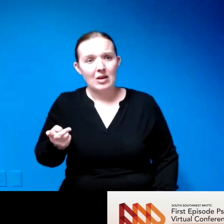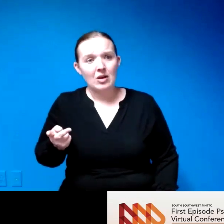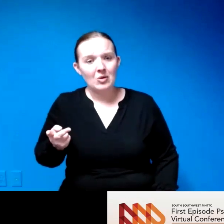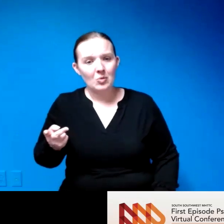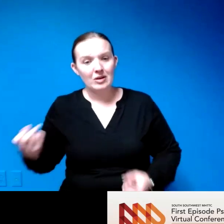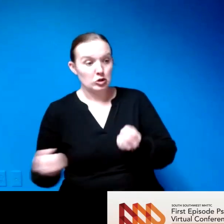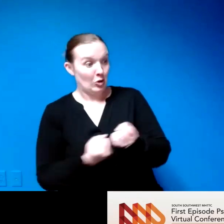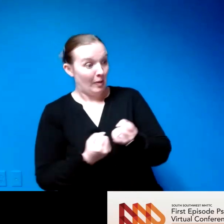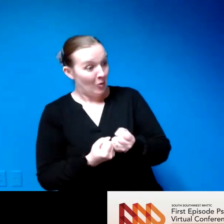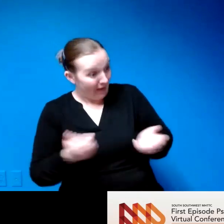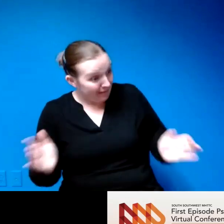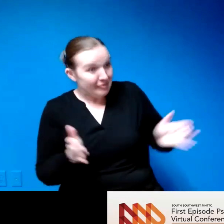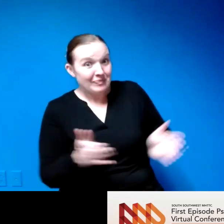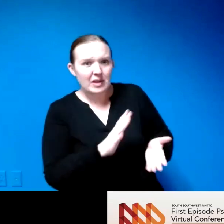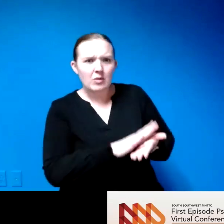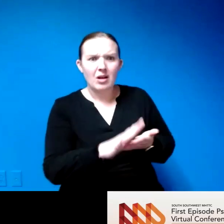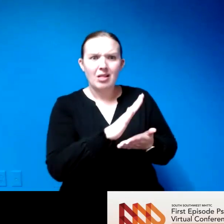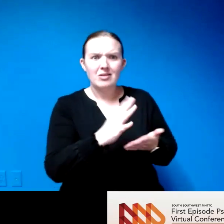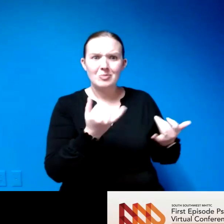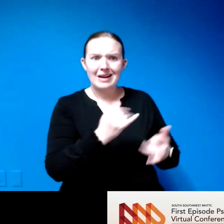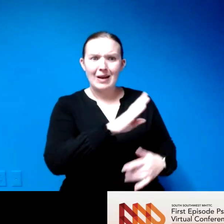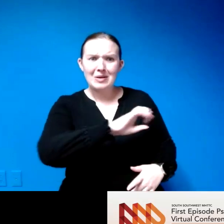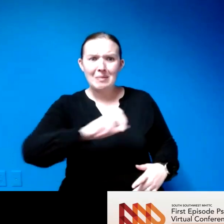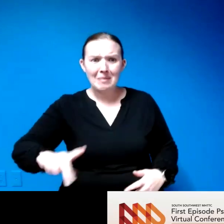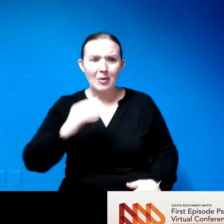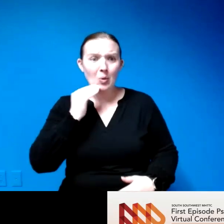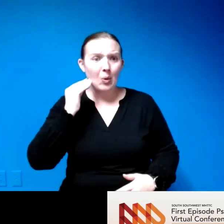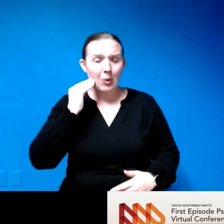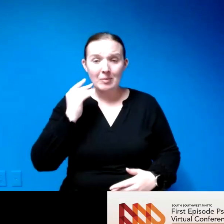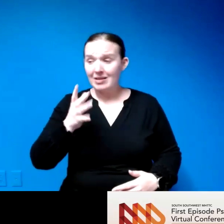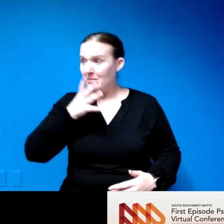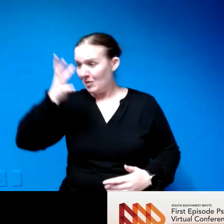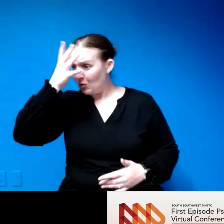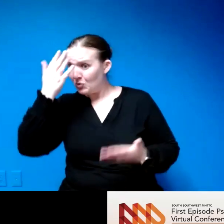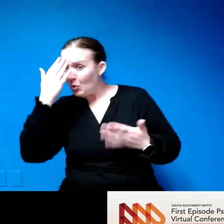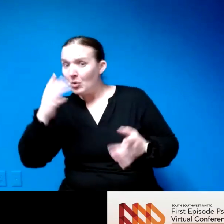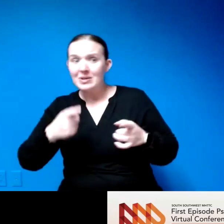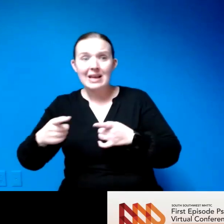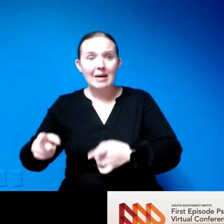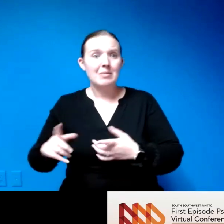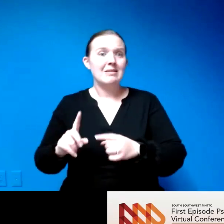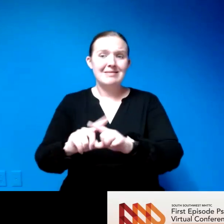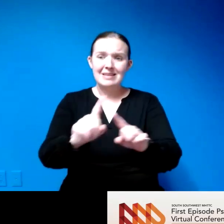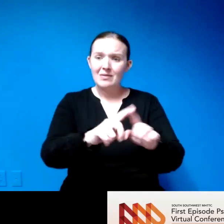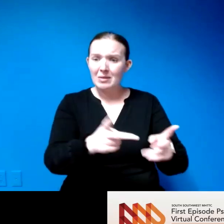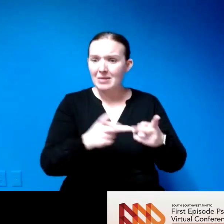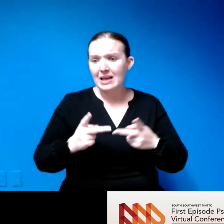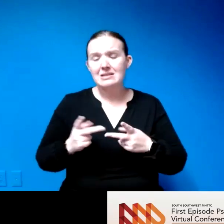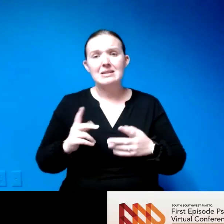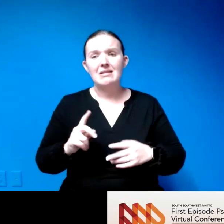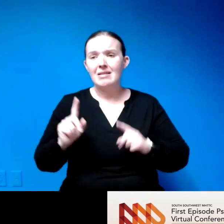their kid to go to college. And now he's back home and they are not sure what's going on. And they've been to different places and they get different